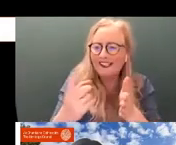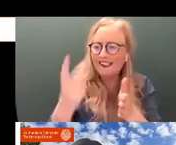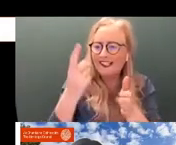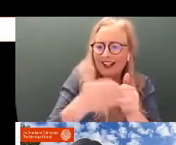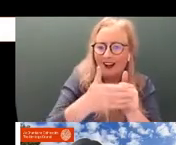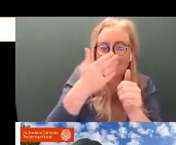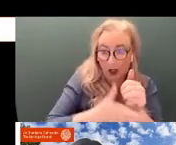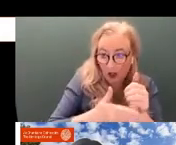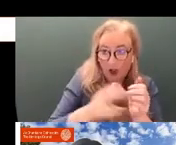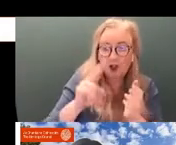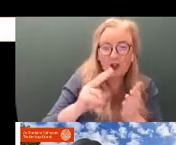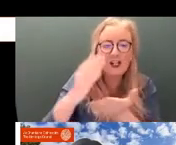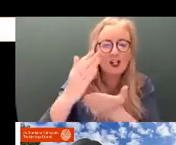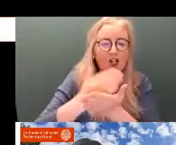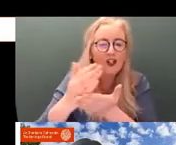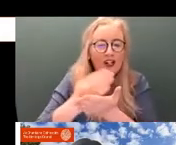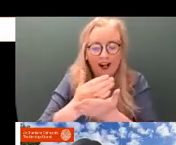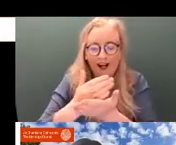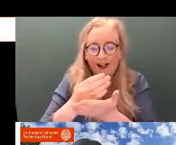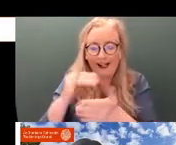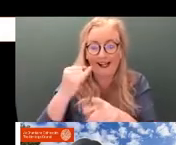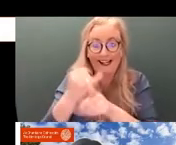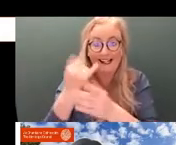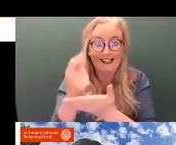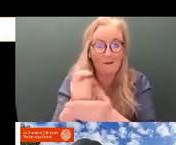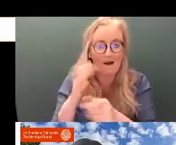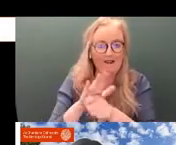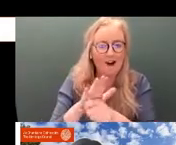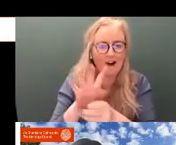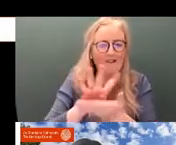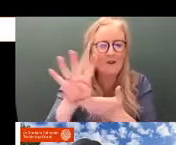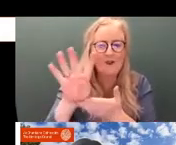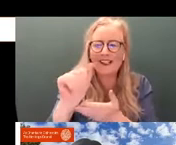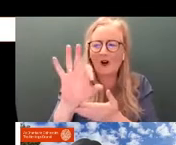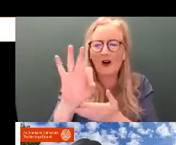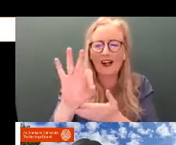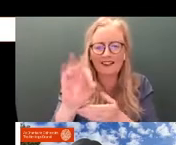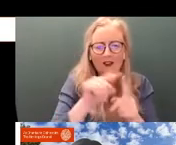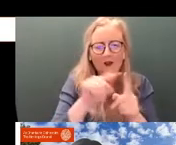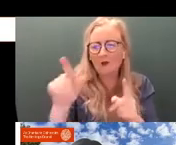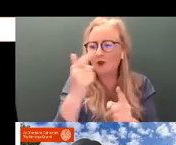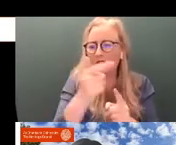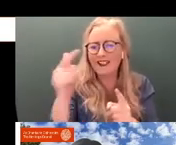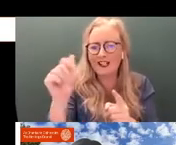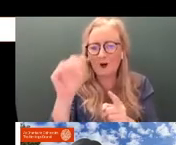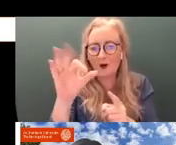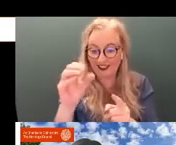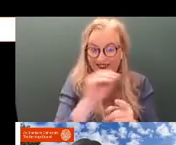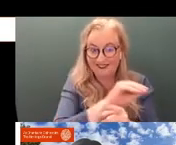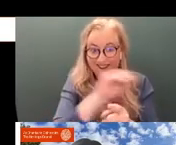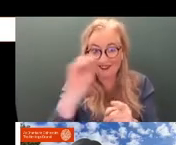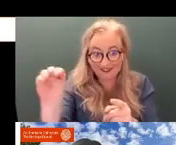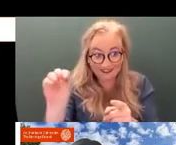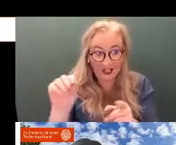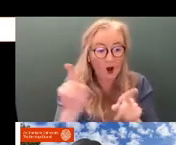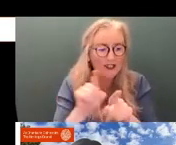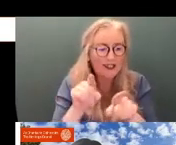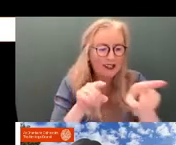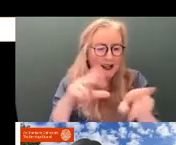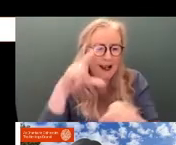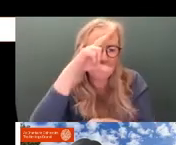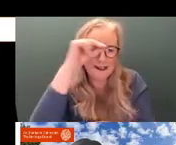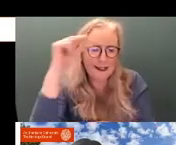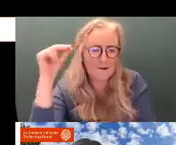shared with us in time for Heritage Week, which is the 14th to the 22nd of August. And there's an example there of